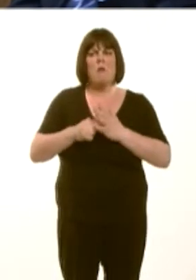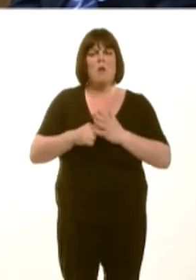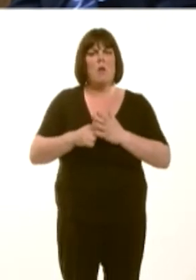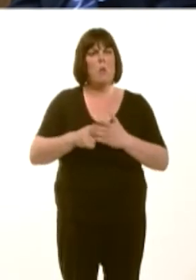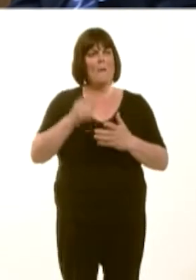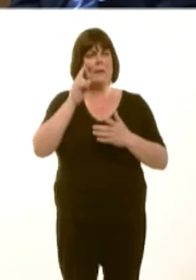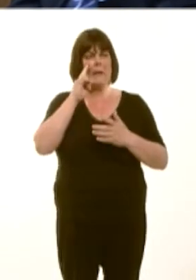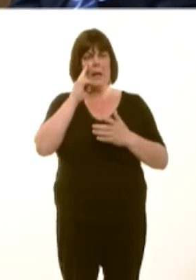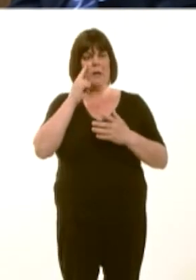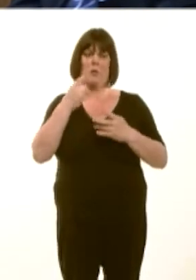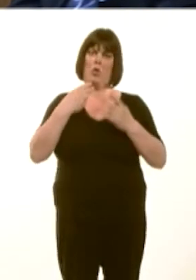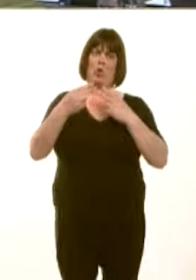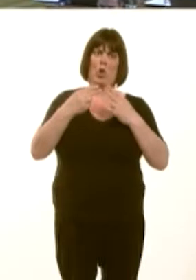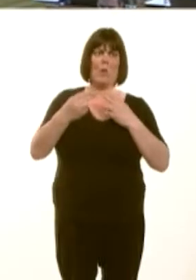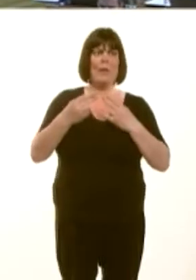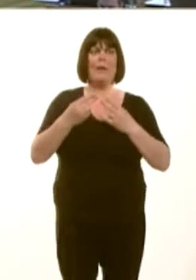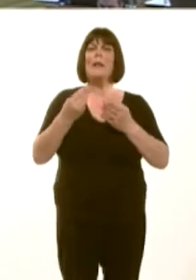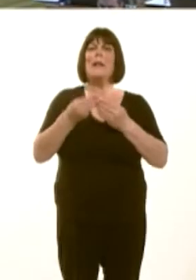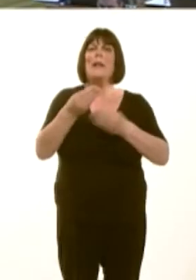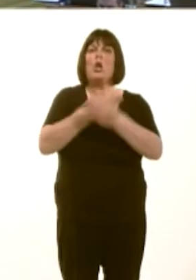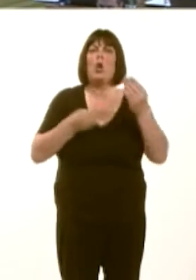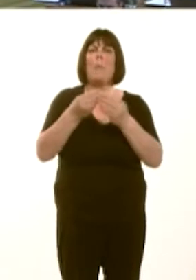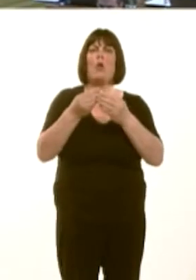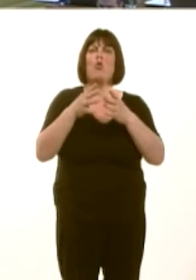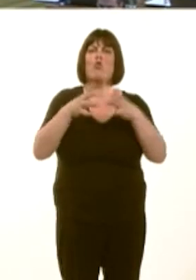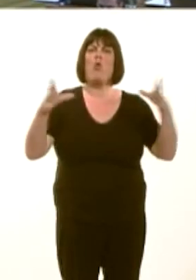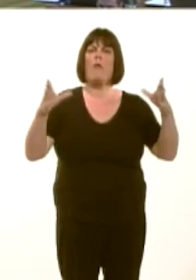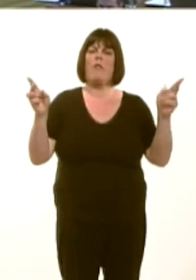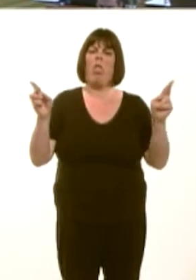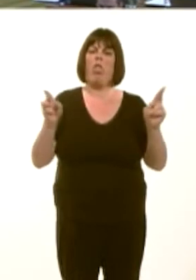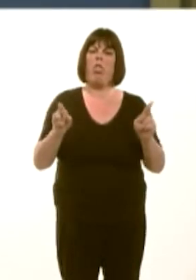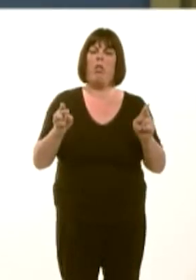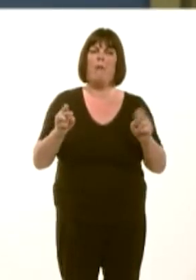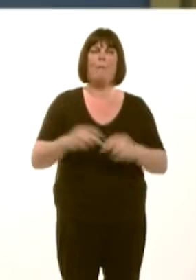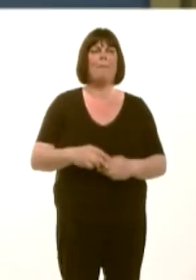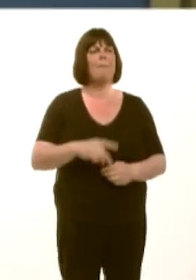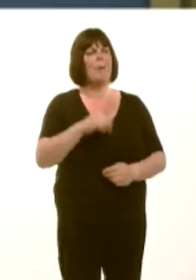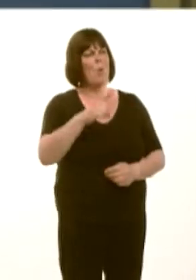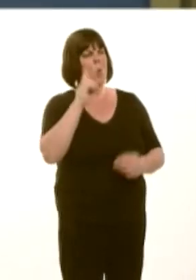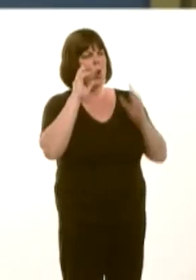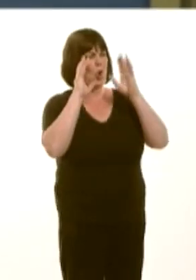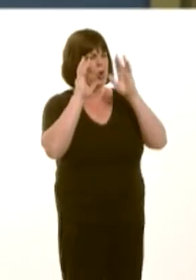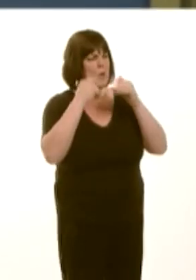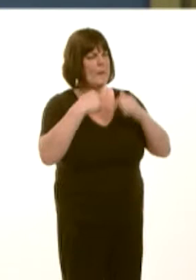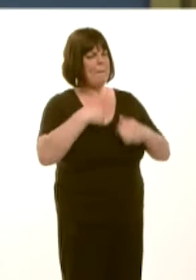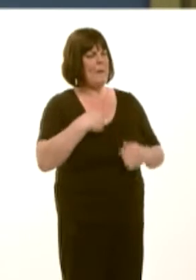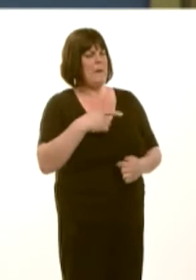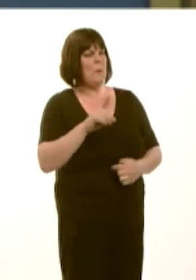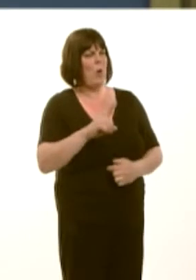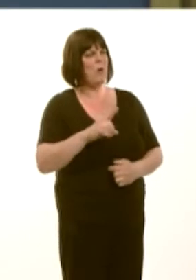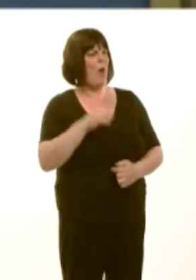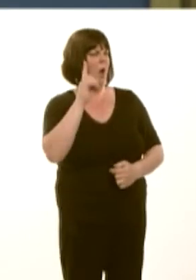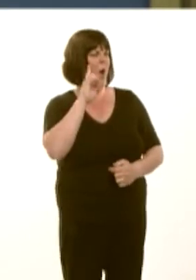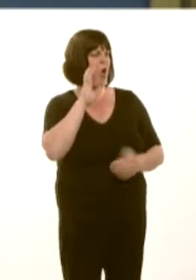that economic growth has fallen. What concerns me, and I hear this regularly on the doorsteps these days, First Minister, and I'm sure that